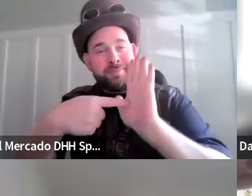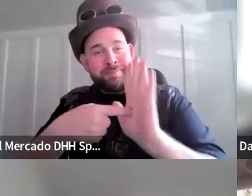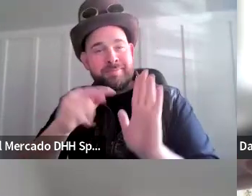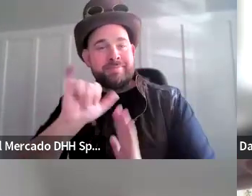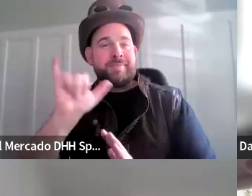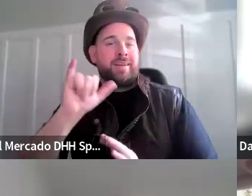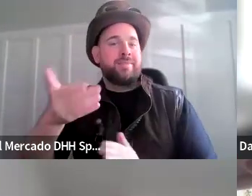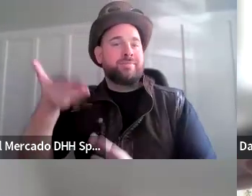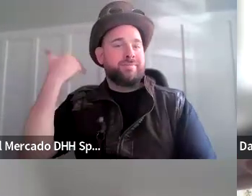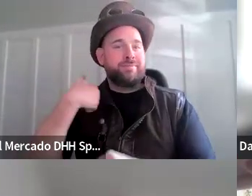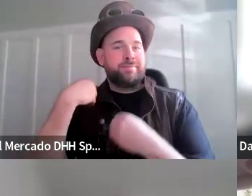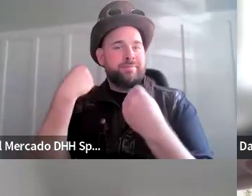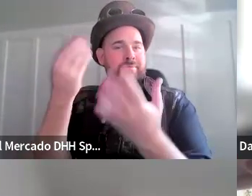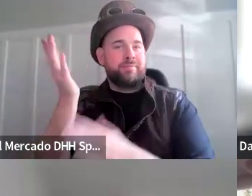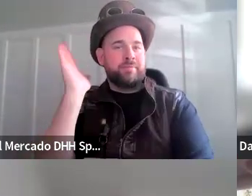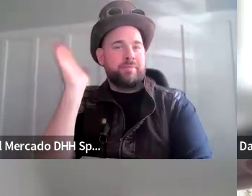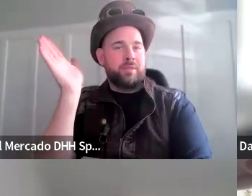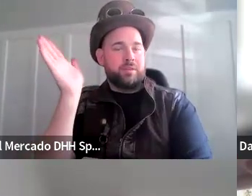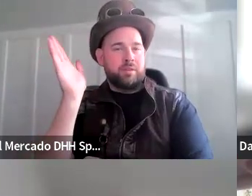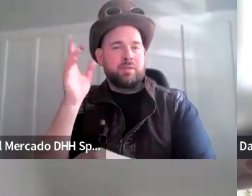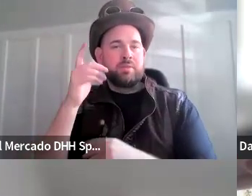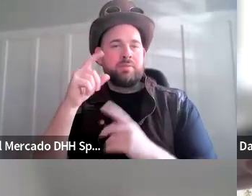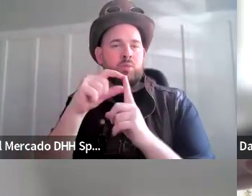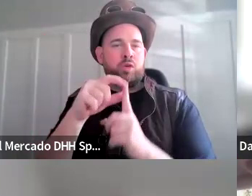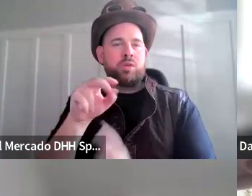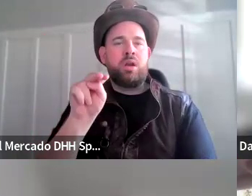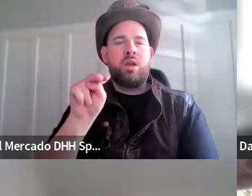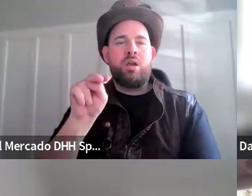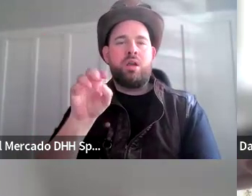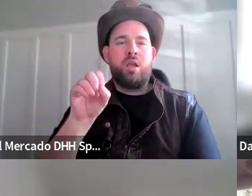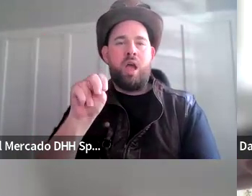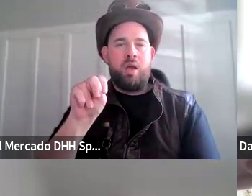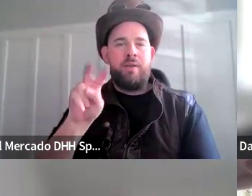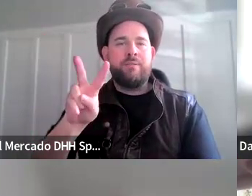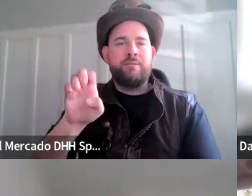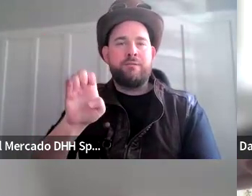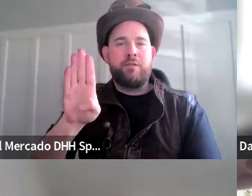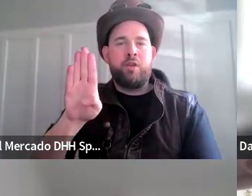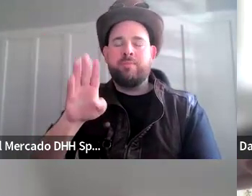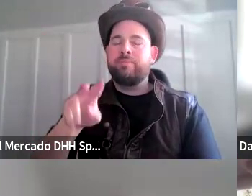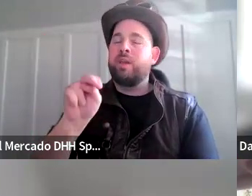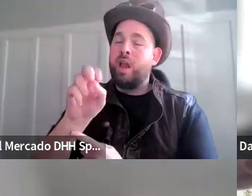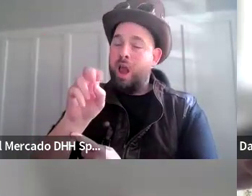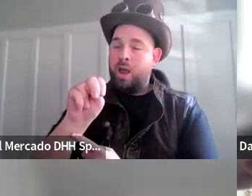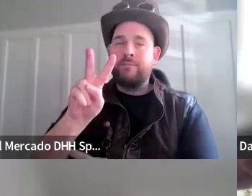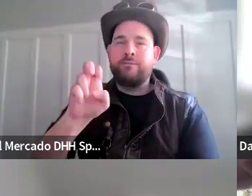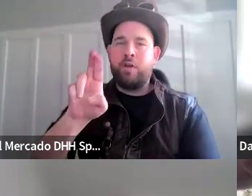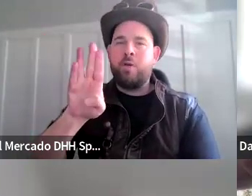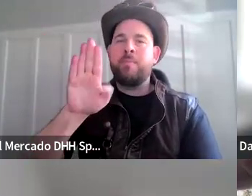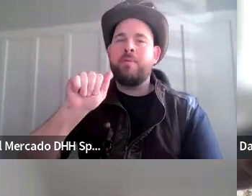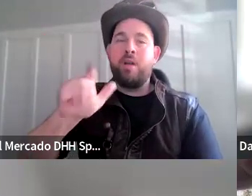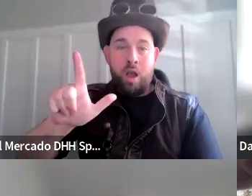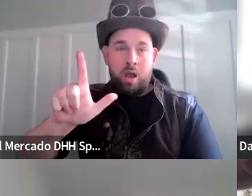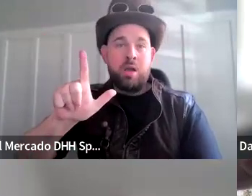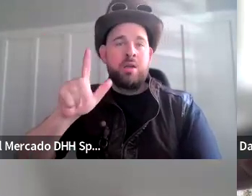you to educate others as well. So for example, previously I gave a presentation